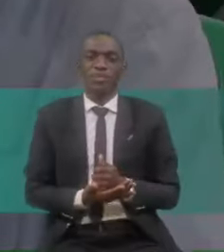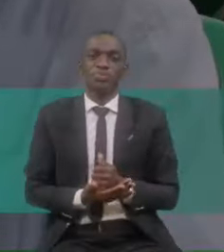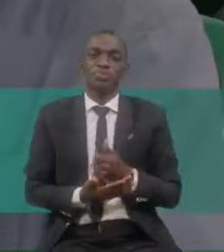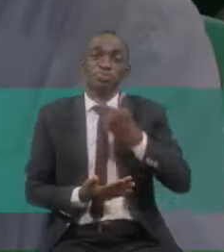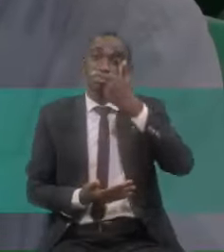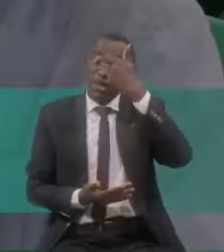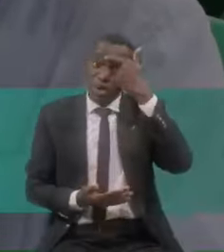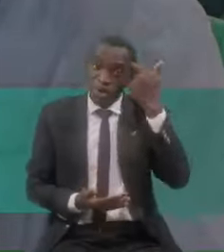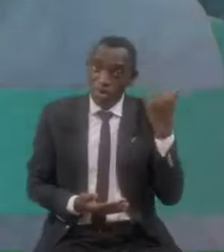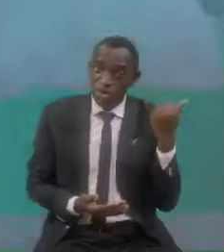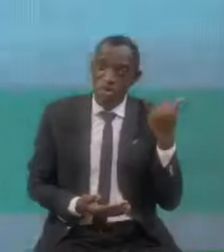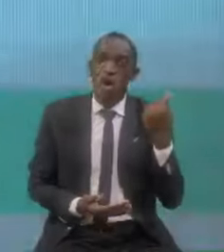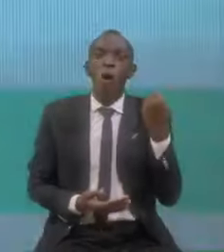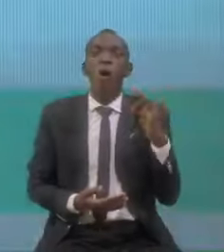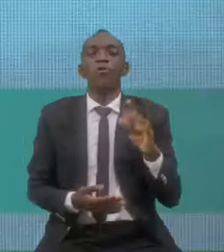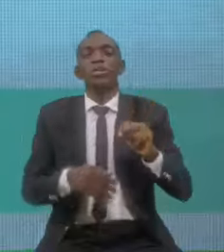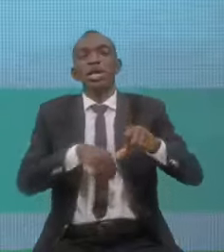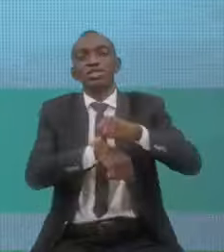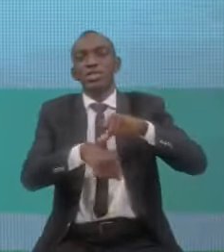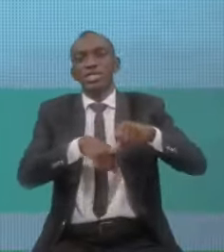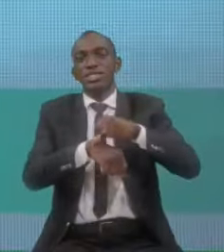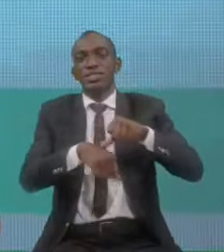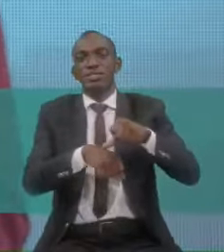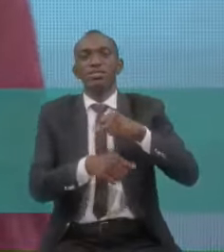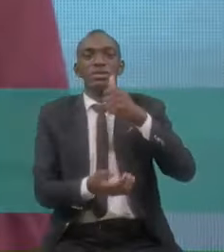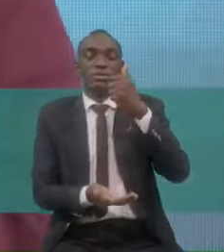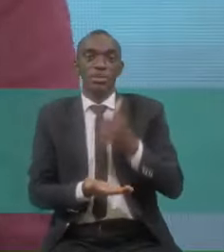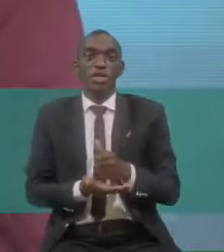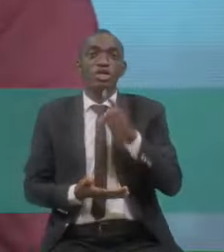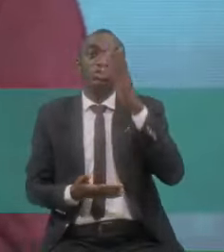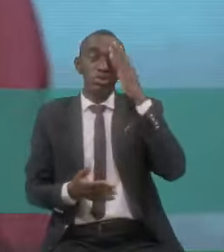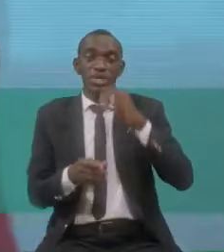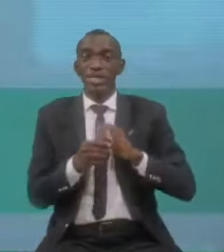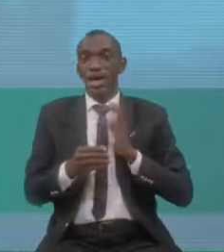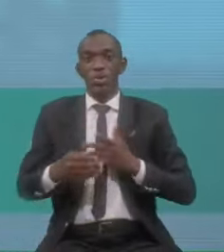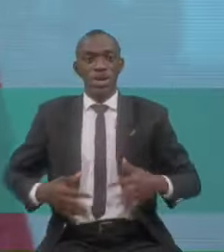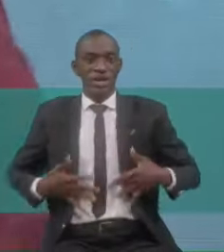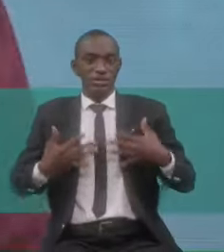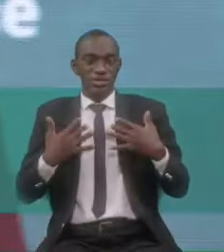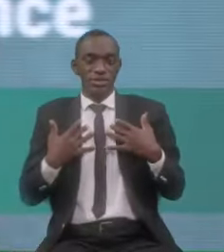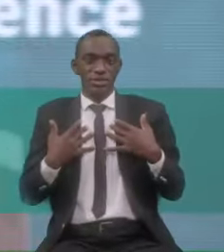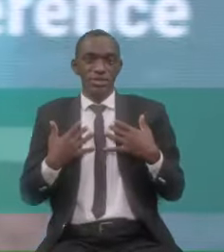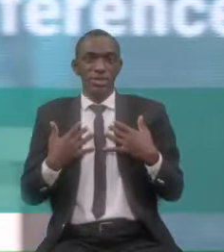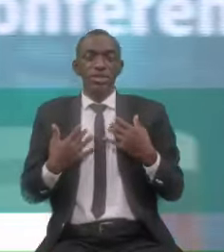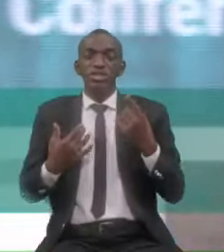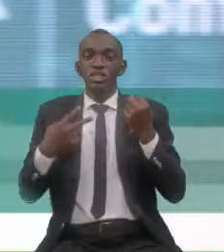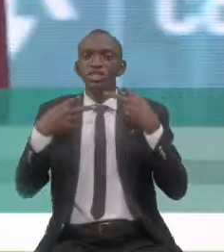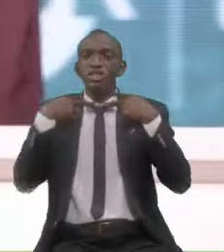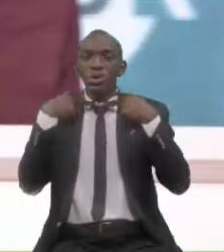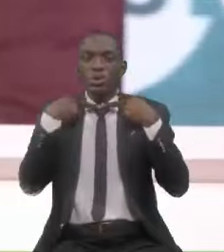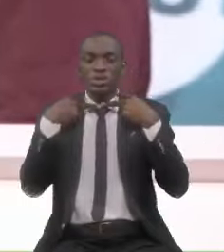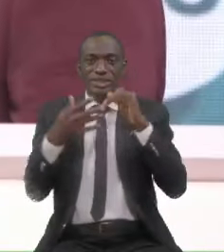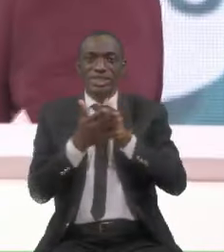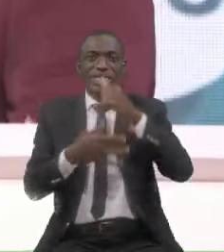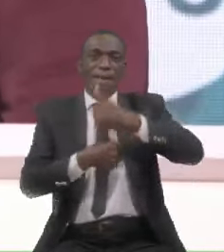because of the anointing. You know, in our lives, the yokes that may be